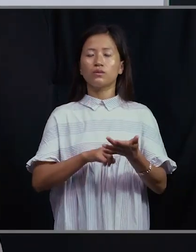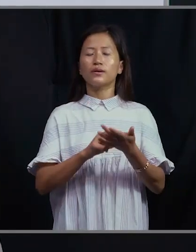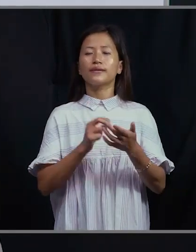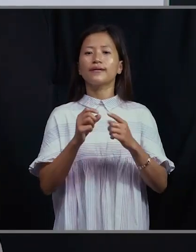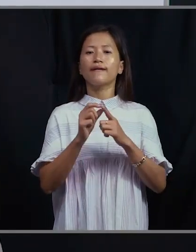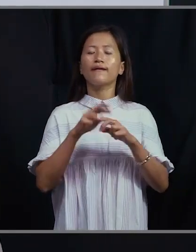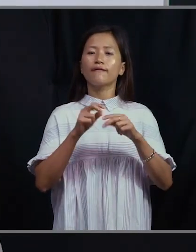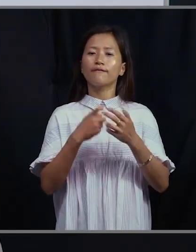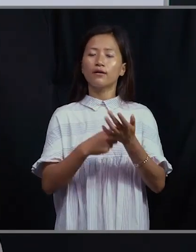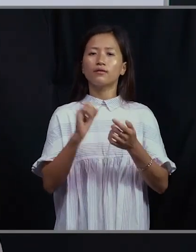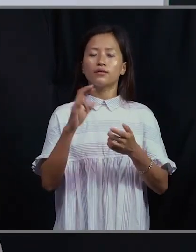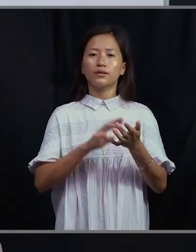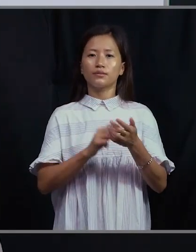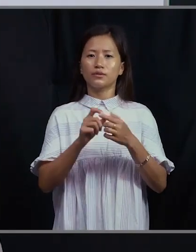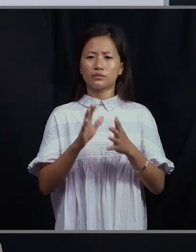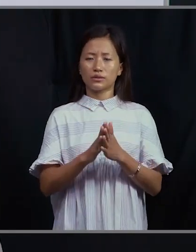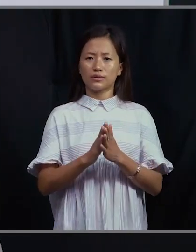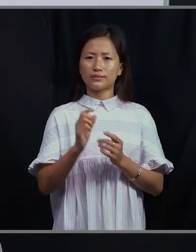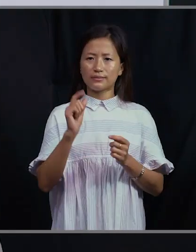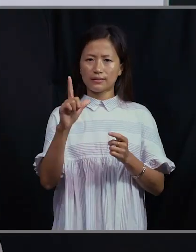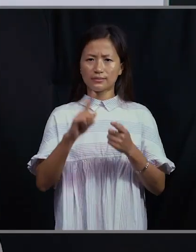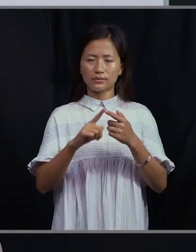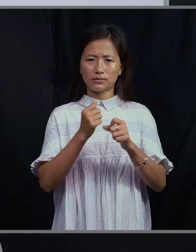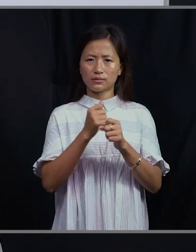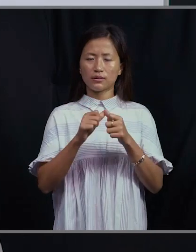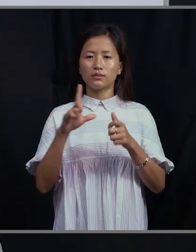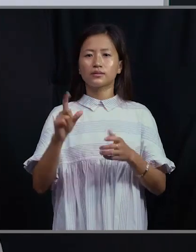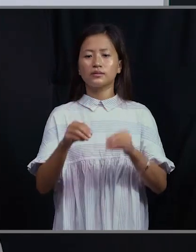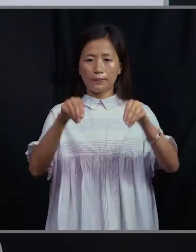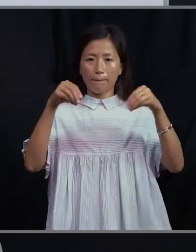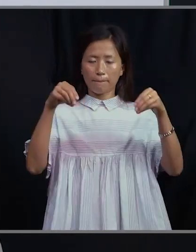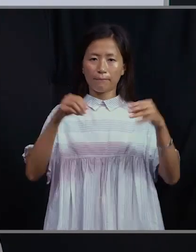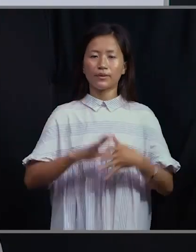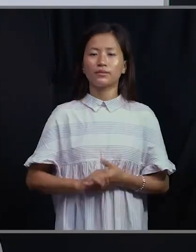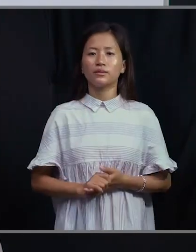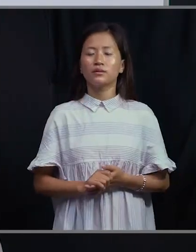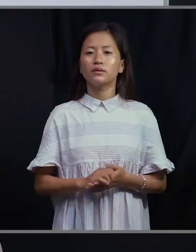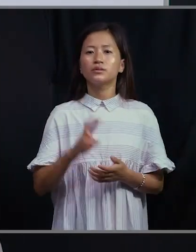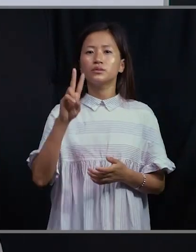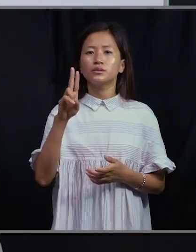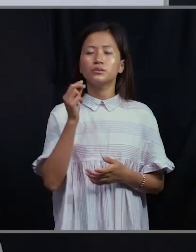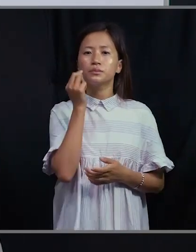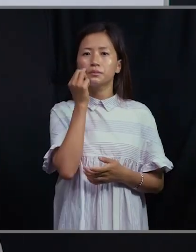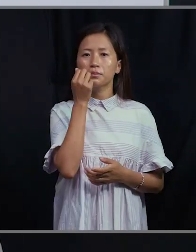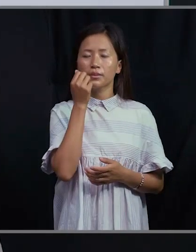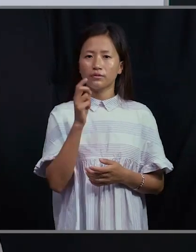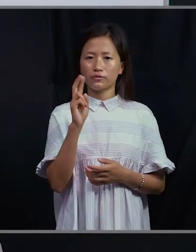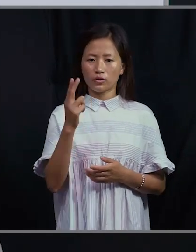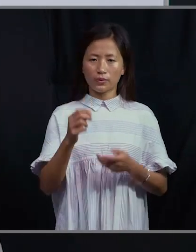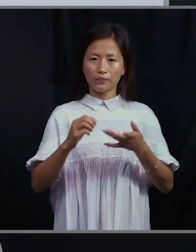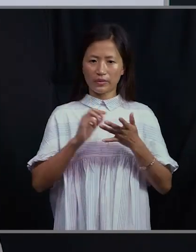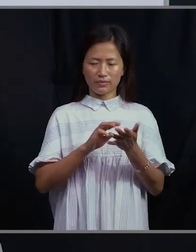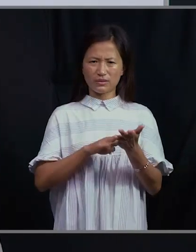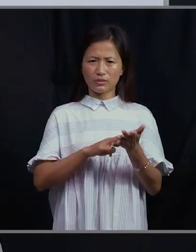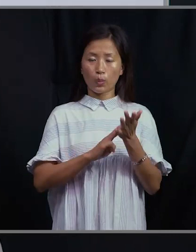signed the documents, the legal papers here. Okay, if they are male, we need 2 male for witnesses. But if they are